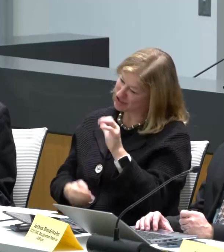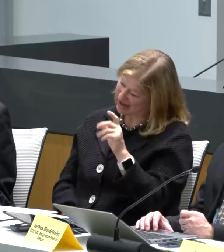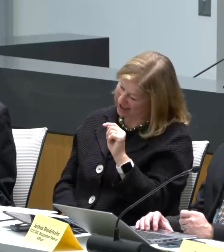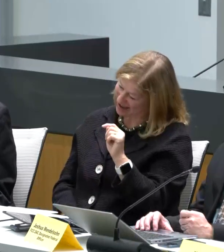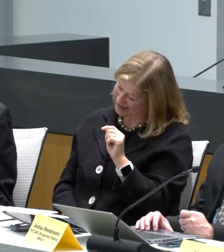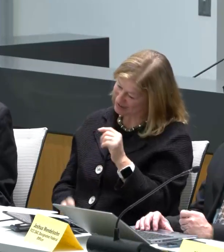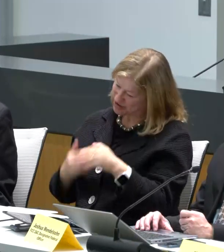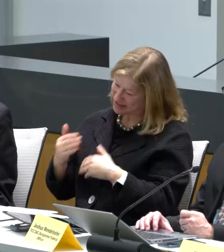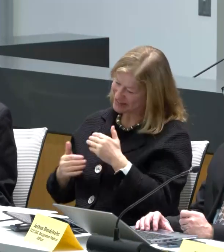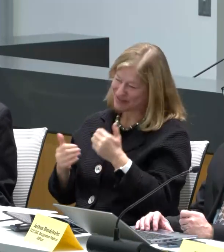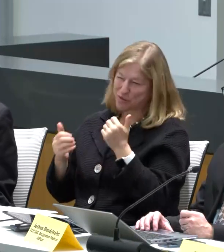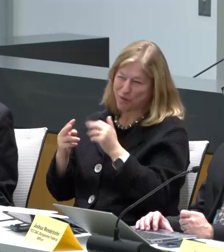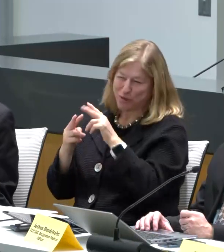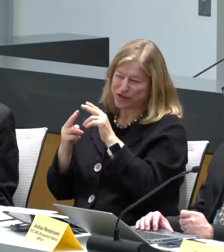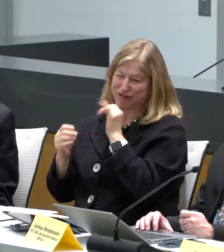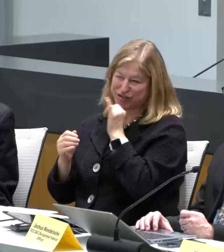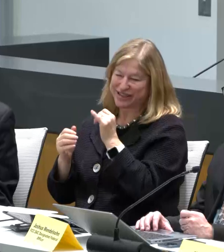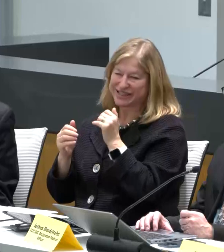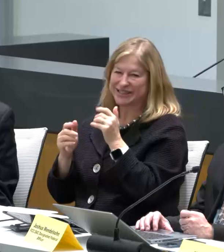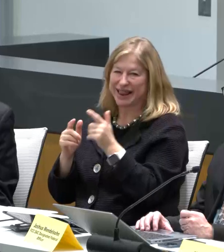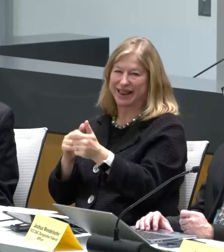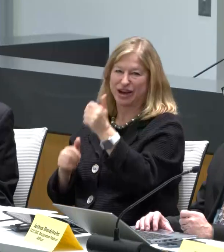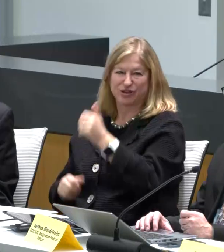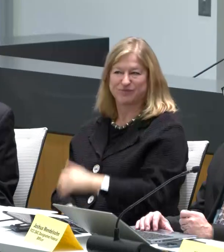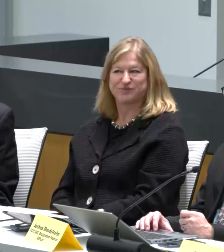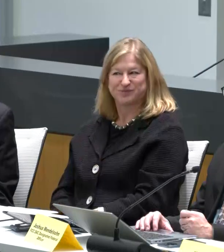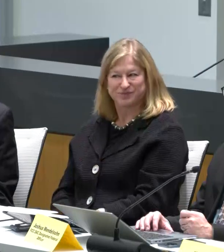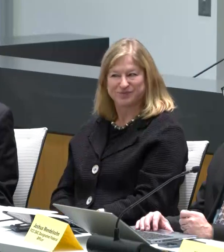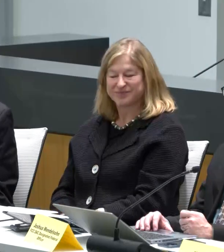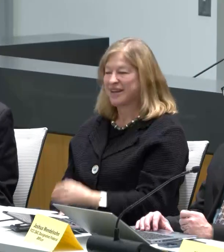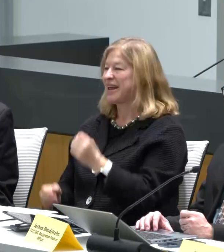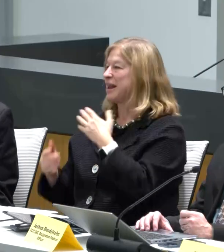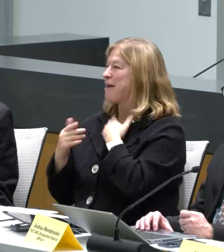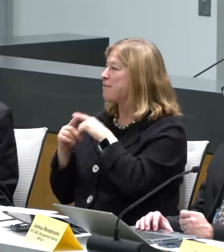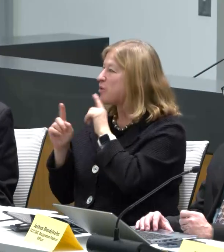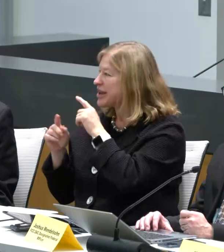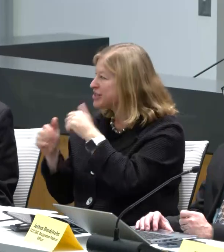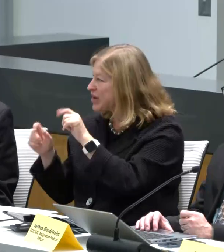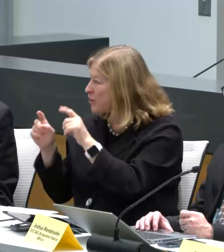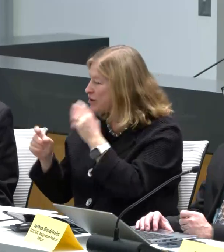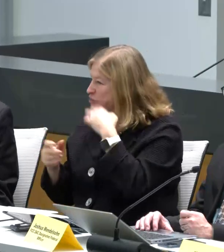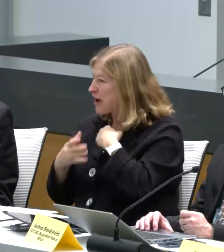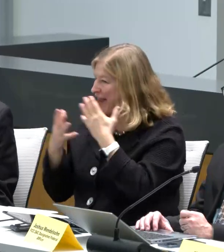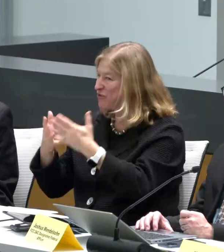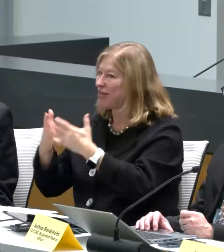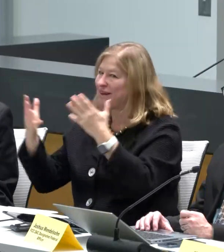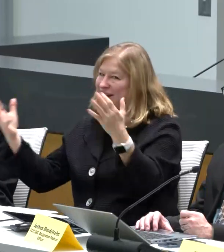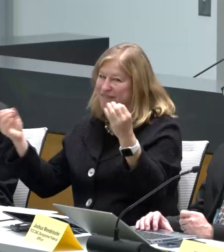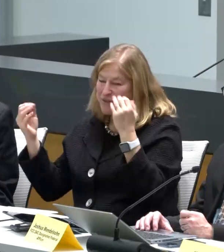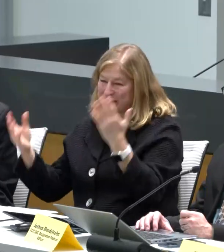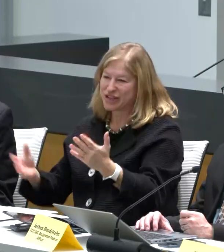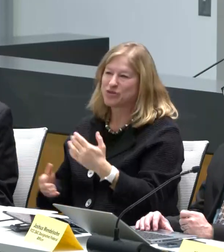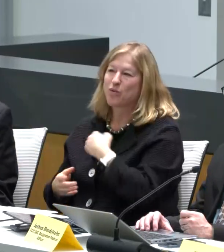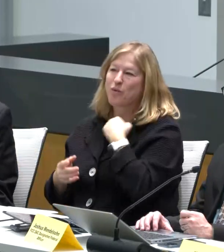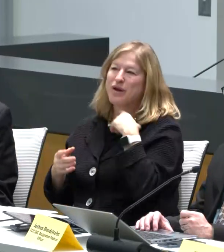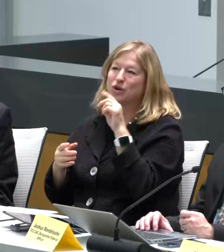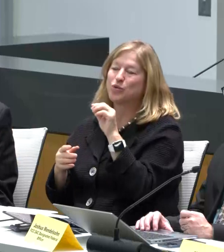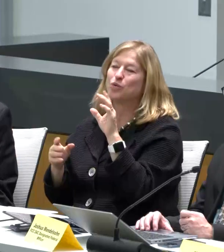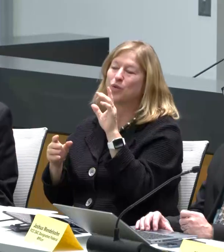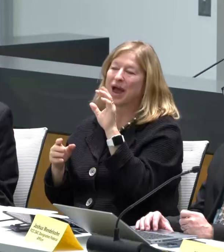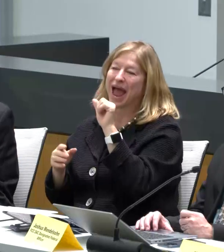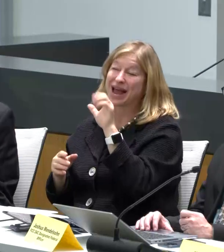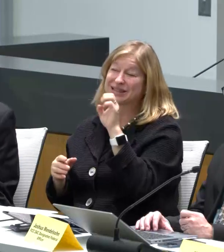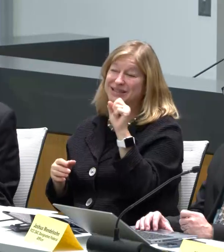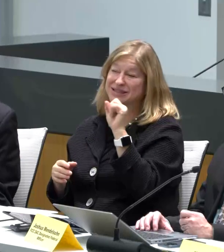under the Paperwork Reduction Act process, whichever is later. And I'm happy to answer any questions. I know that was a